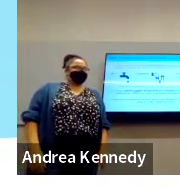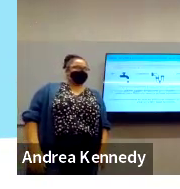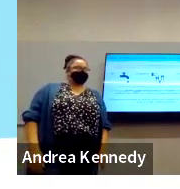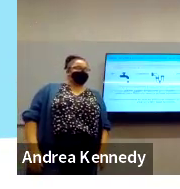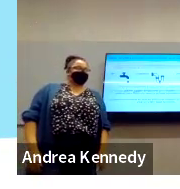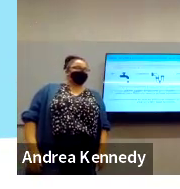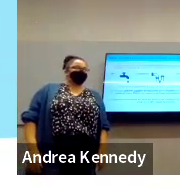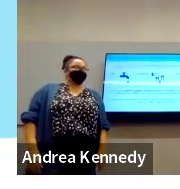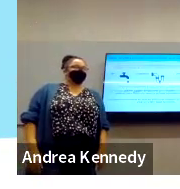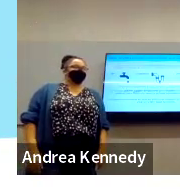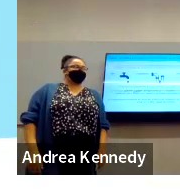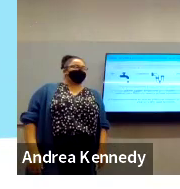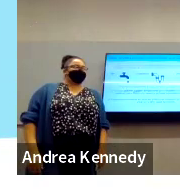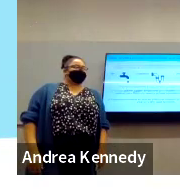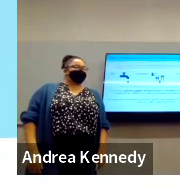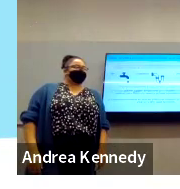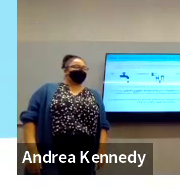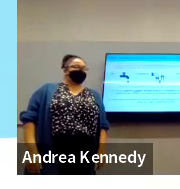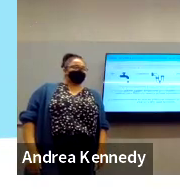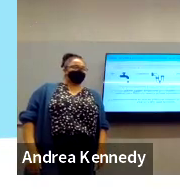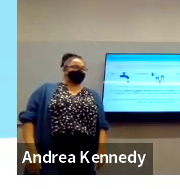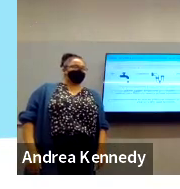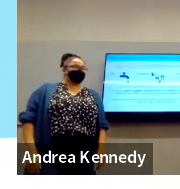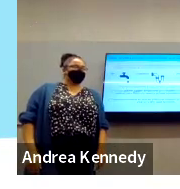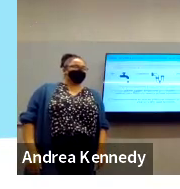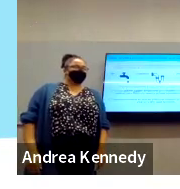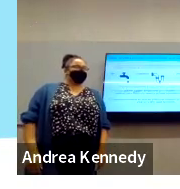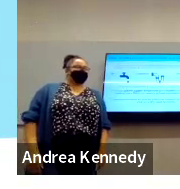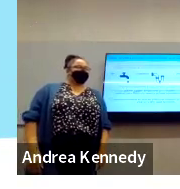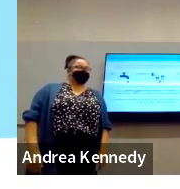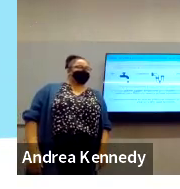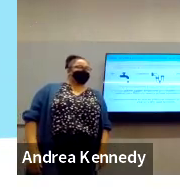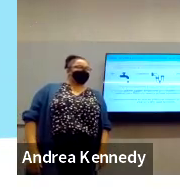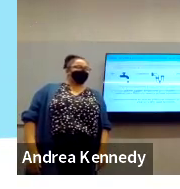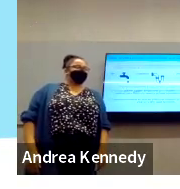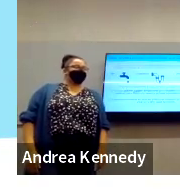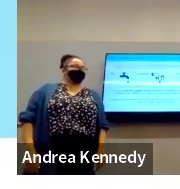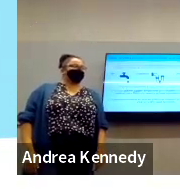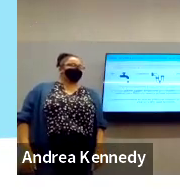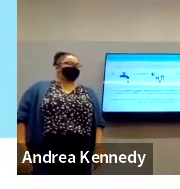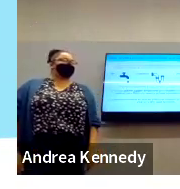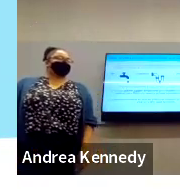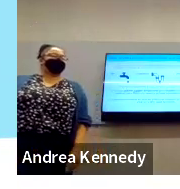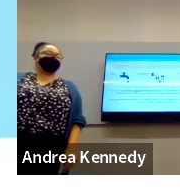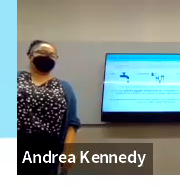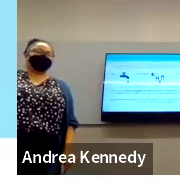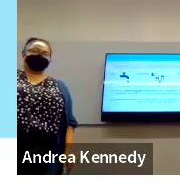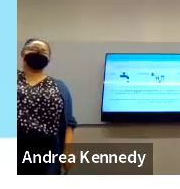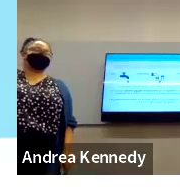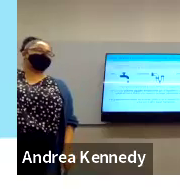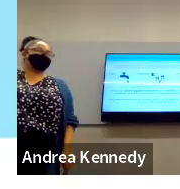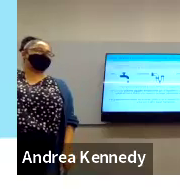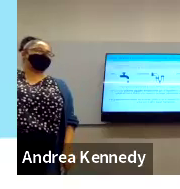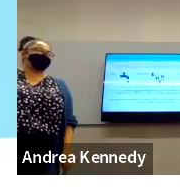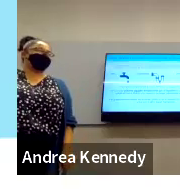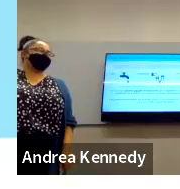petición que va a ser requerido para los apartamentos y les vamos a explicar un poco cómo va a ser ese proceso. Y